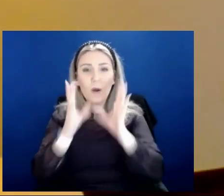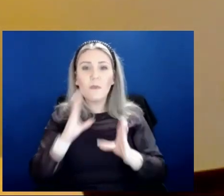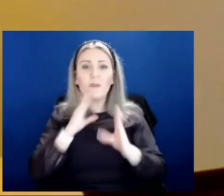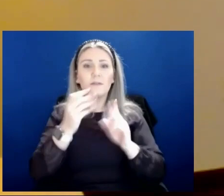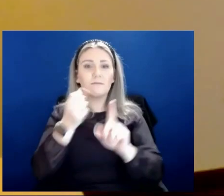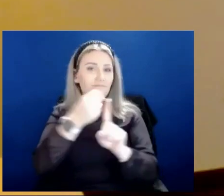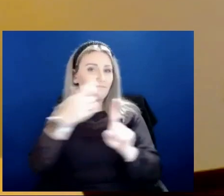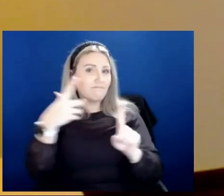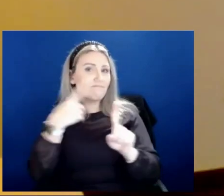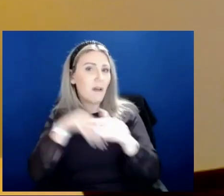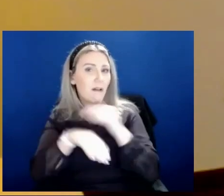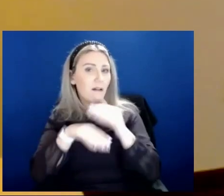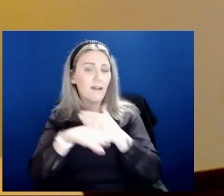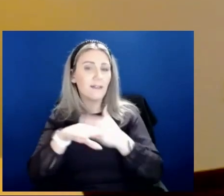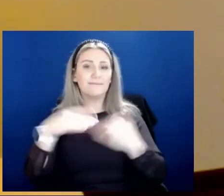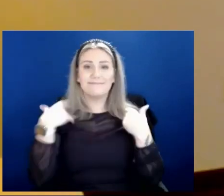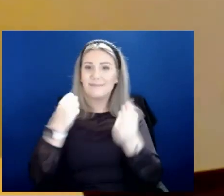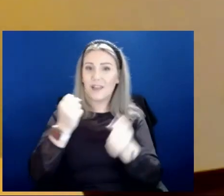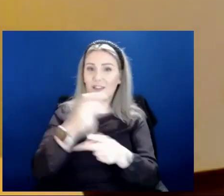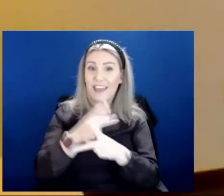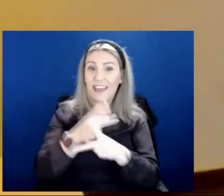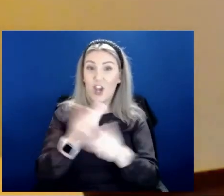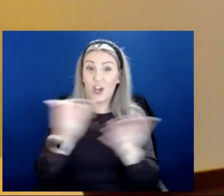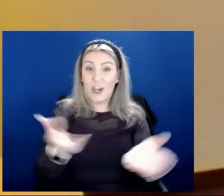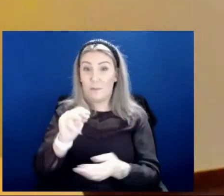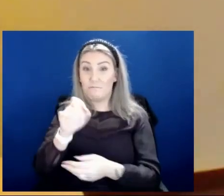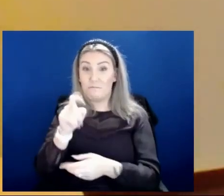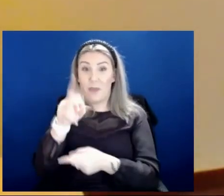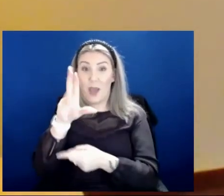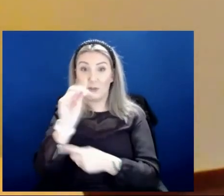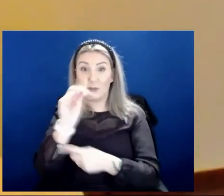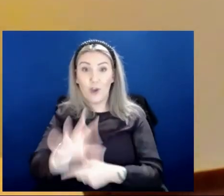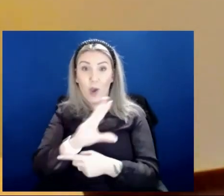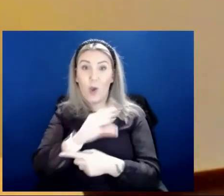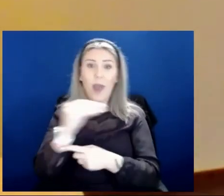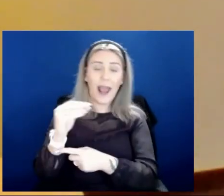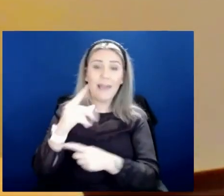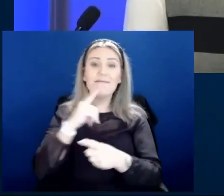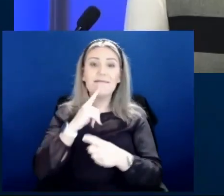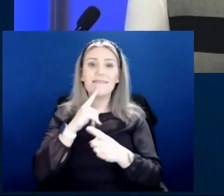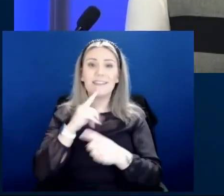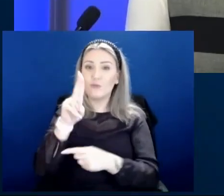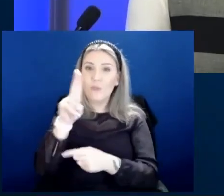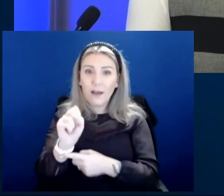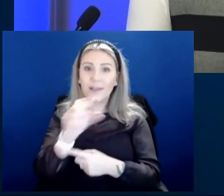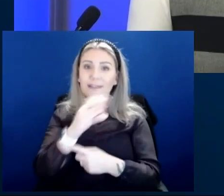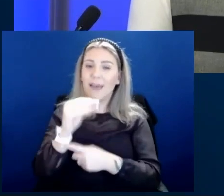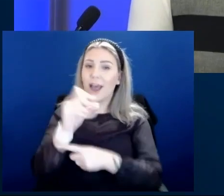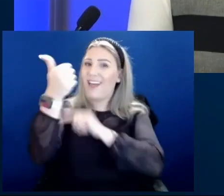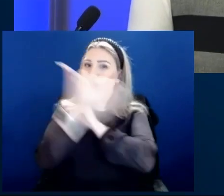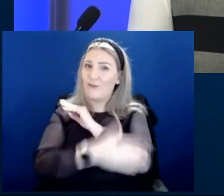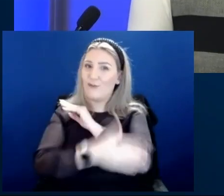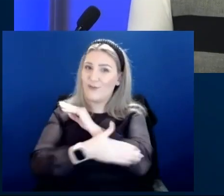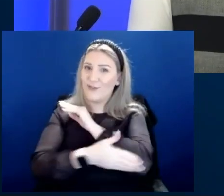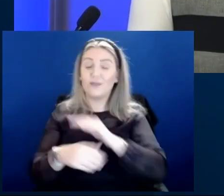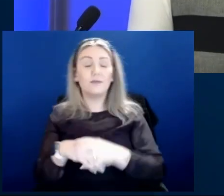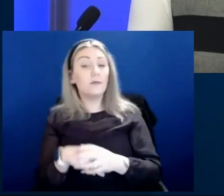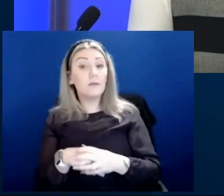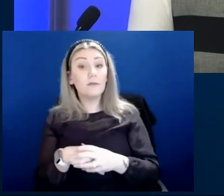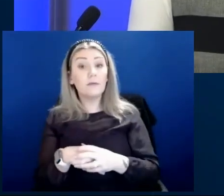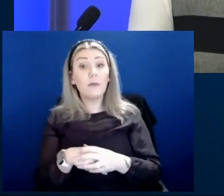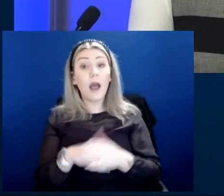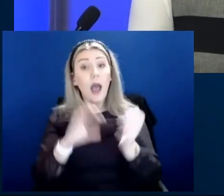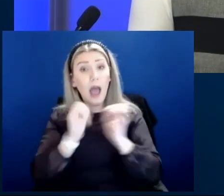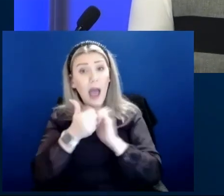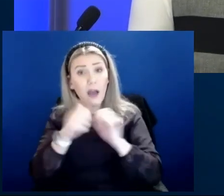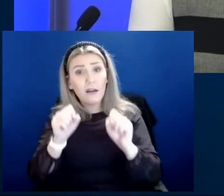healthcare in our metro area, as well as domestically and across the globe. Doctor, how can people help the folks in